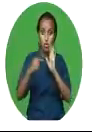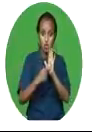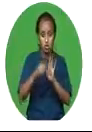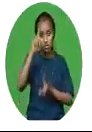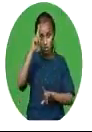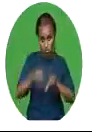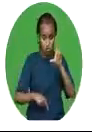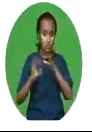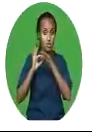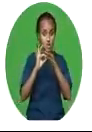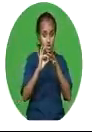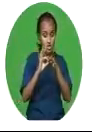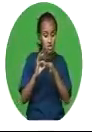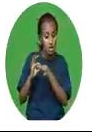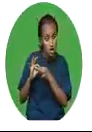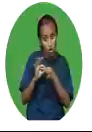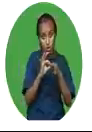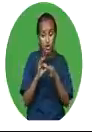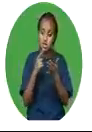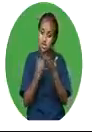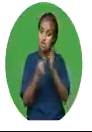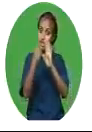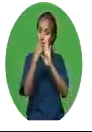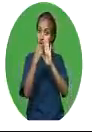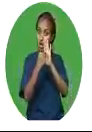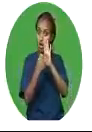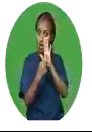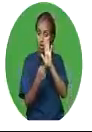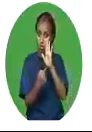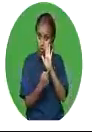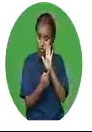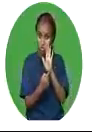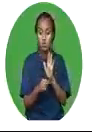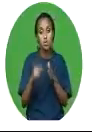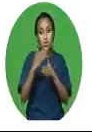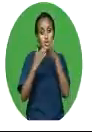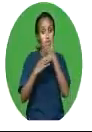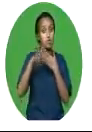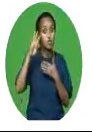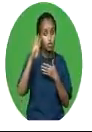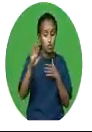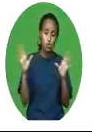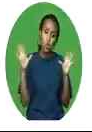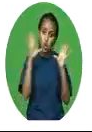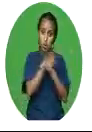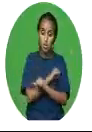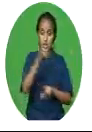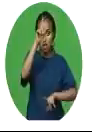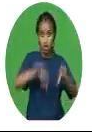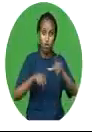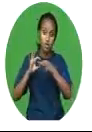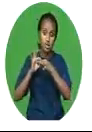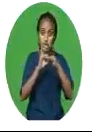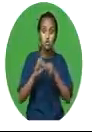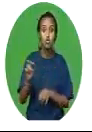intersection. Connect the piercing points obtained at step 4 to complete the line of intersection of